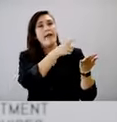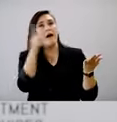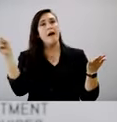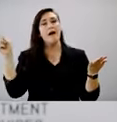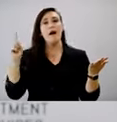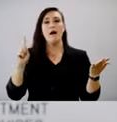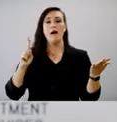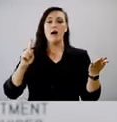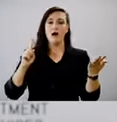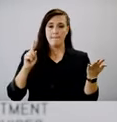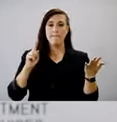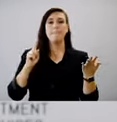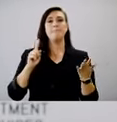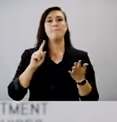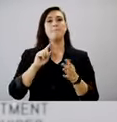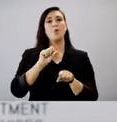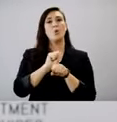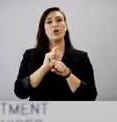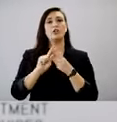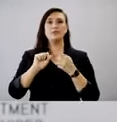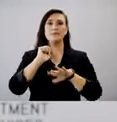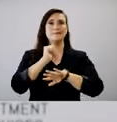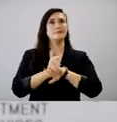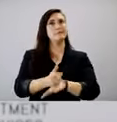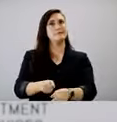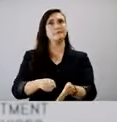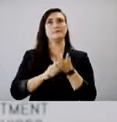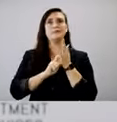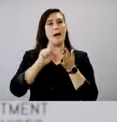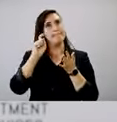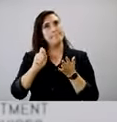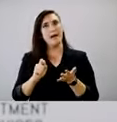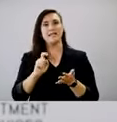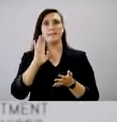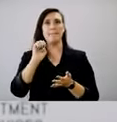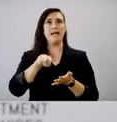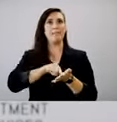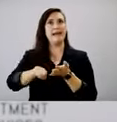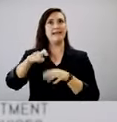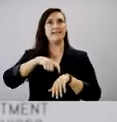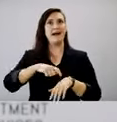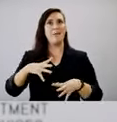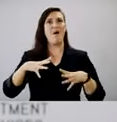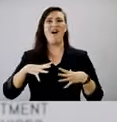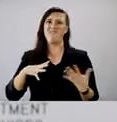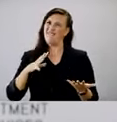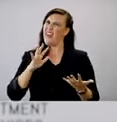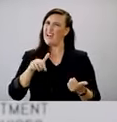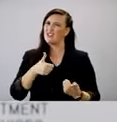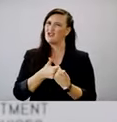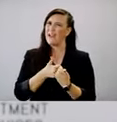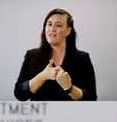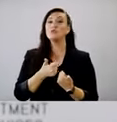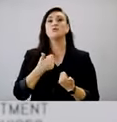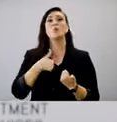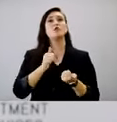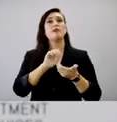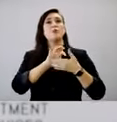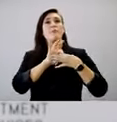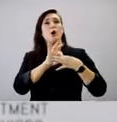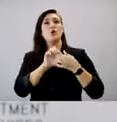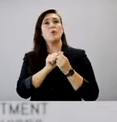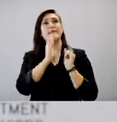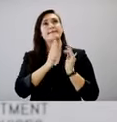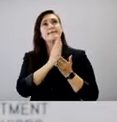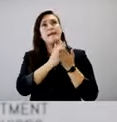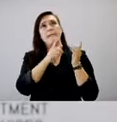Working to get paid time off that's a challenge. And so trying to partner with some of those